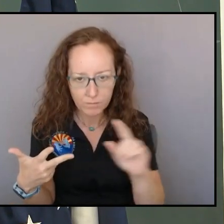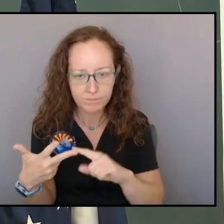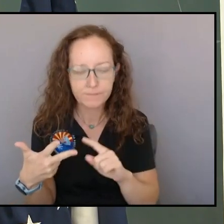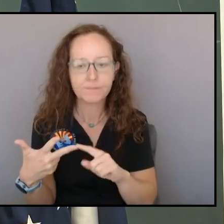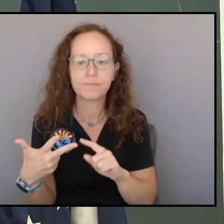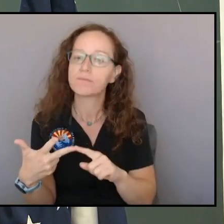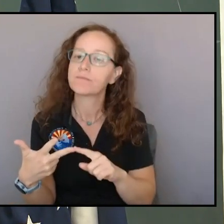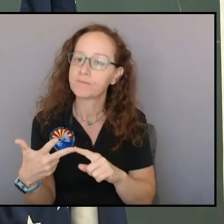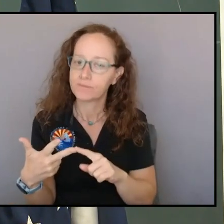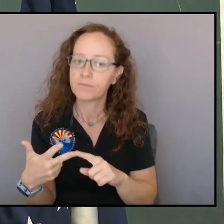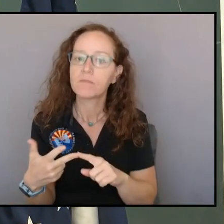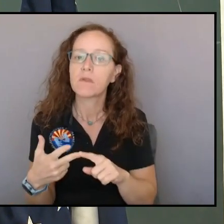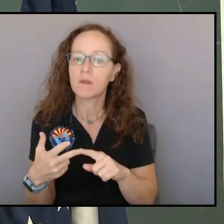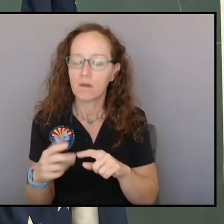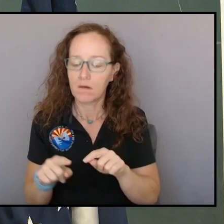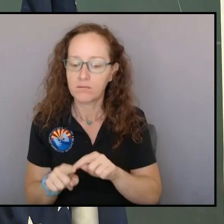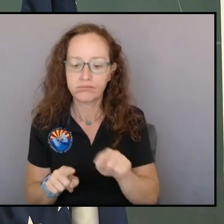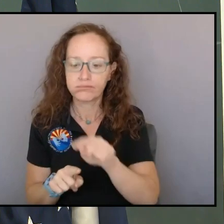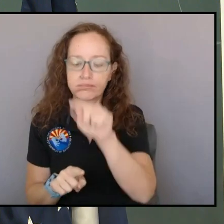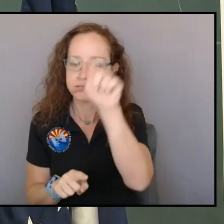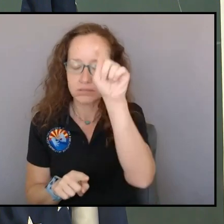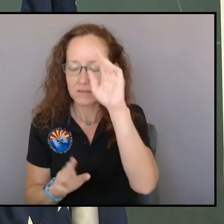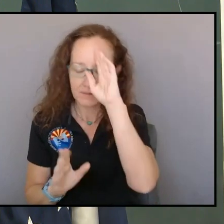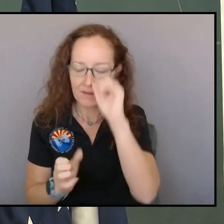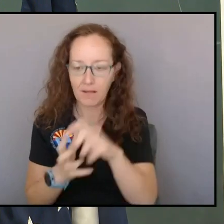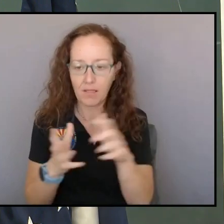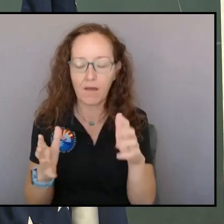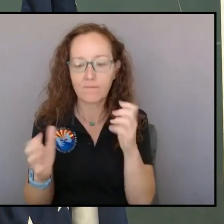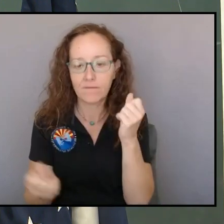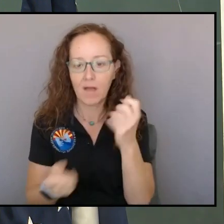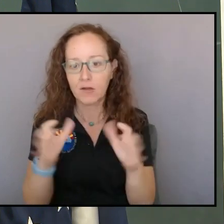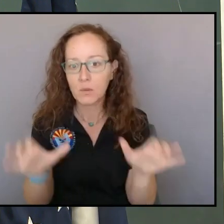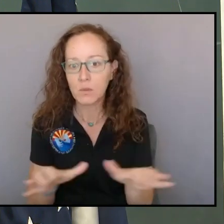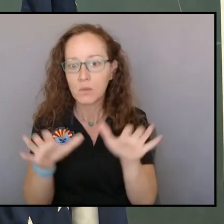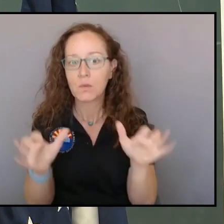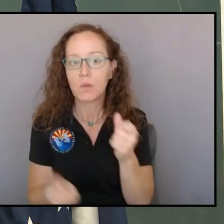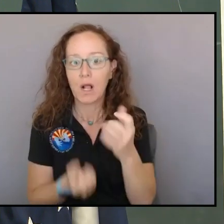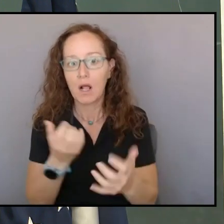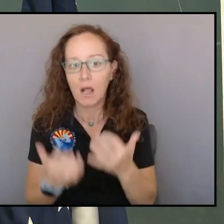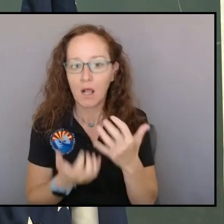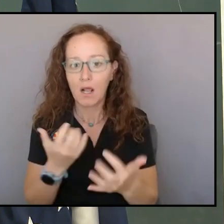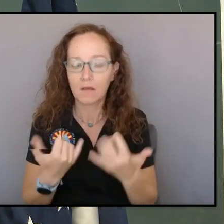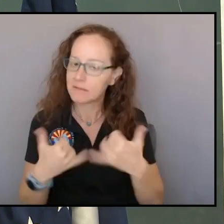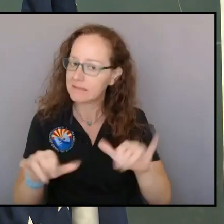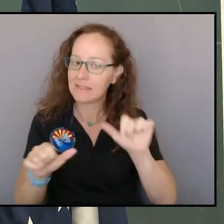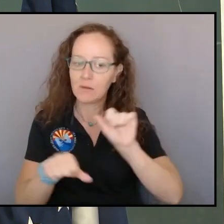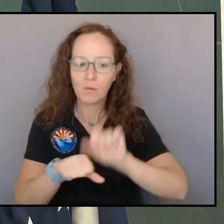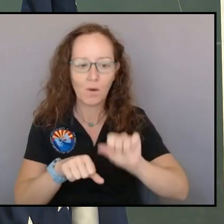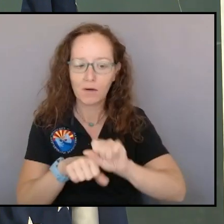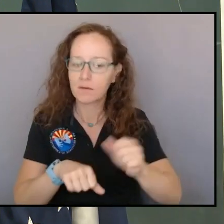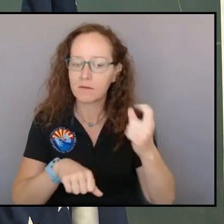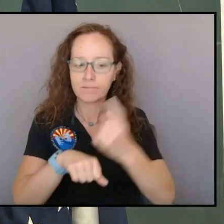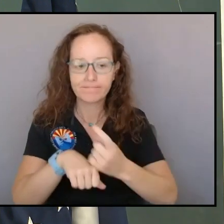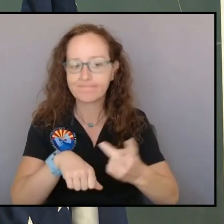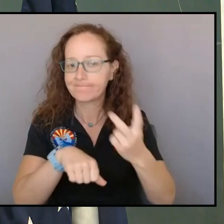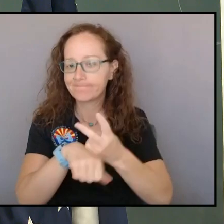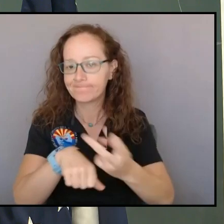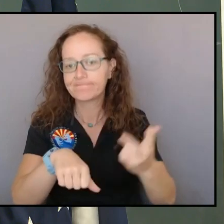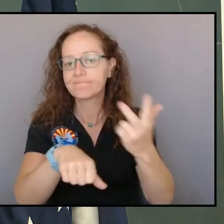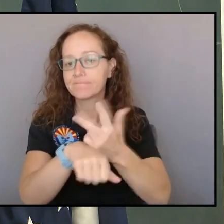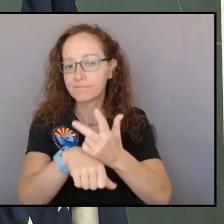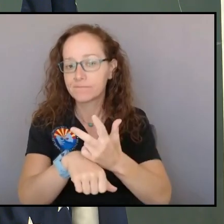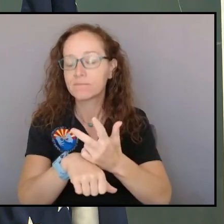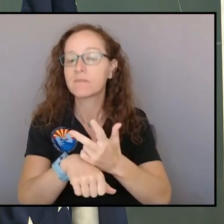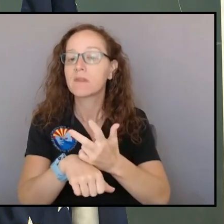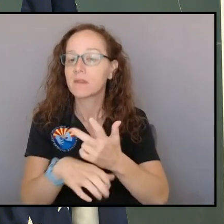fire activity, anticipated fire activity. This is still a work in progress, and this is going to be a few days before we can fully and hopefully get a